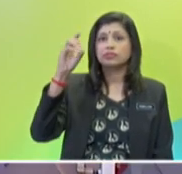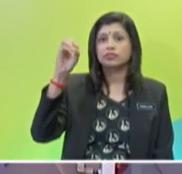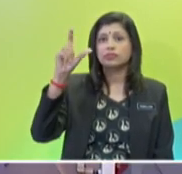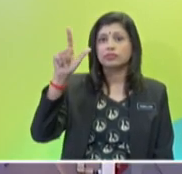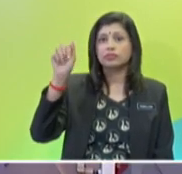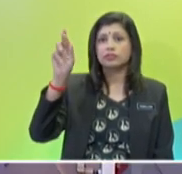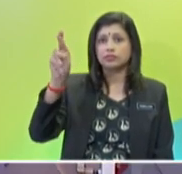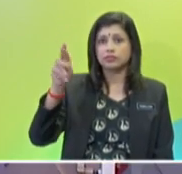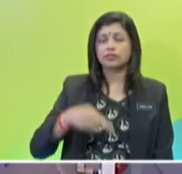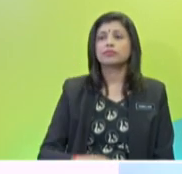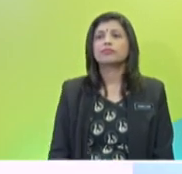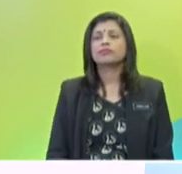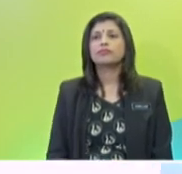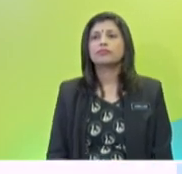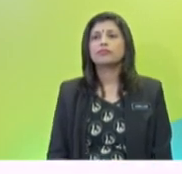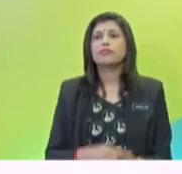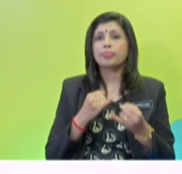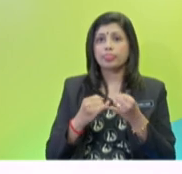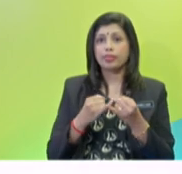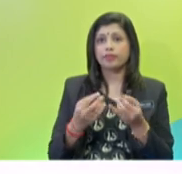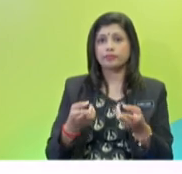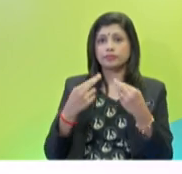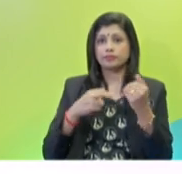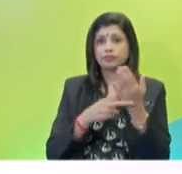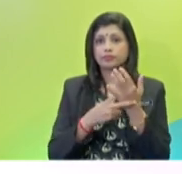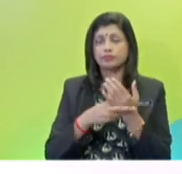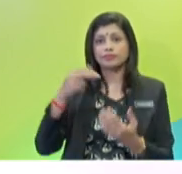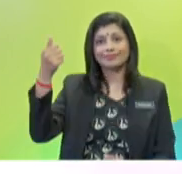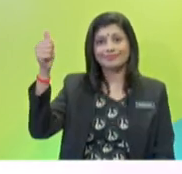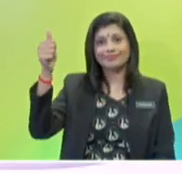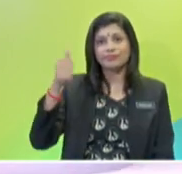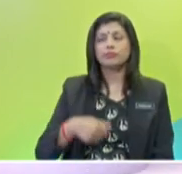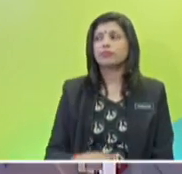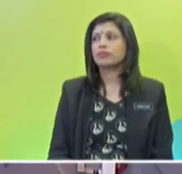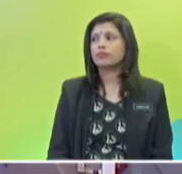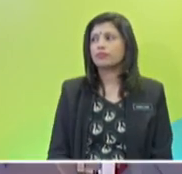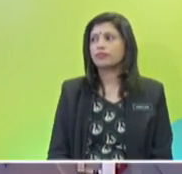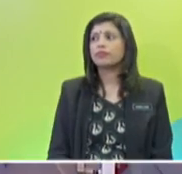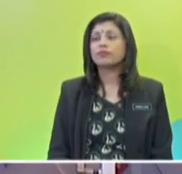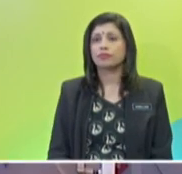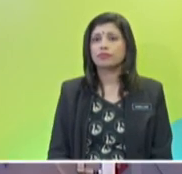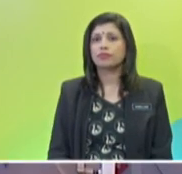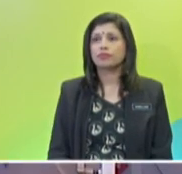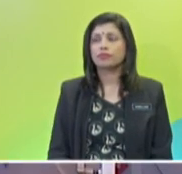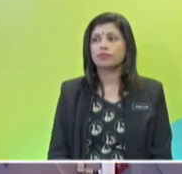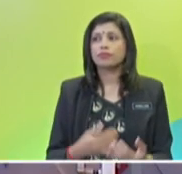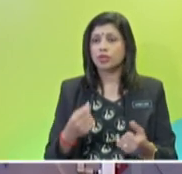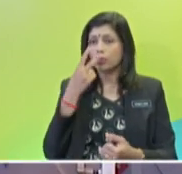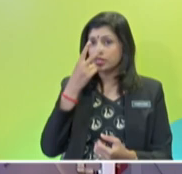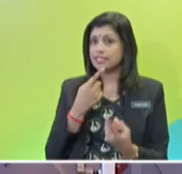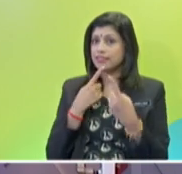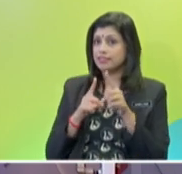ticket, how much is it? Iris? $10. $10. All right, thank you. Now let's check the answers.